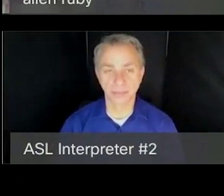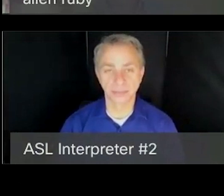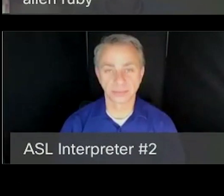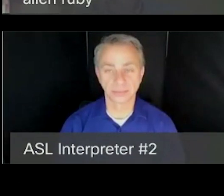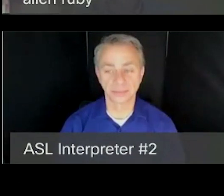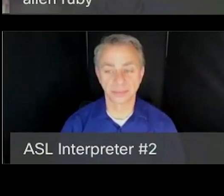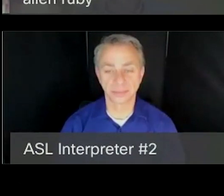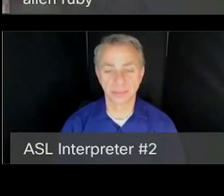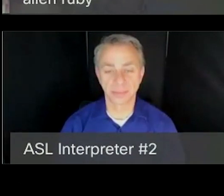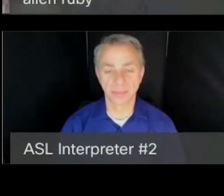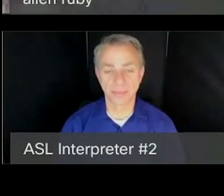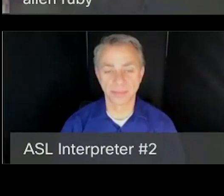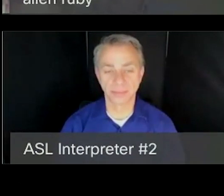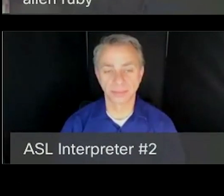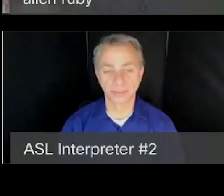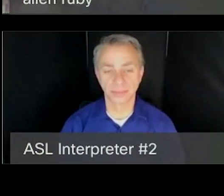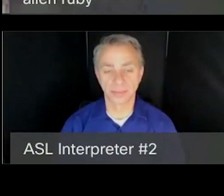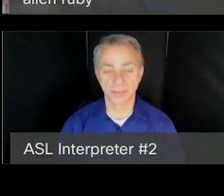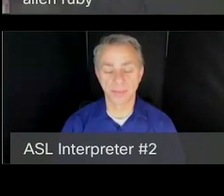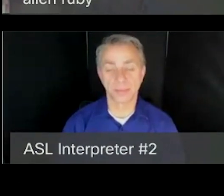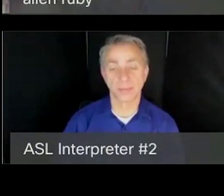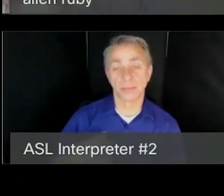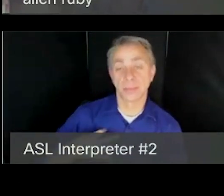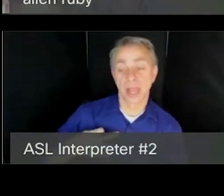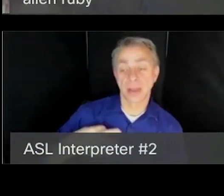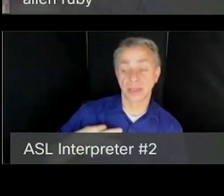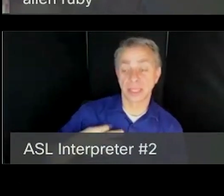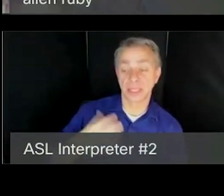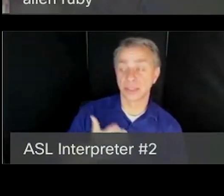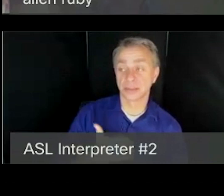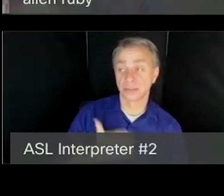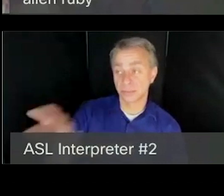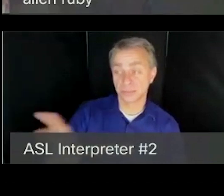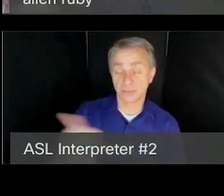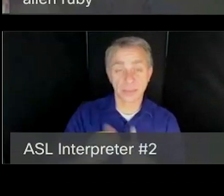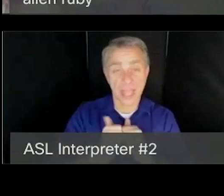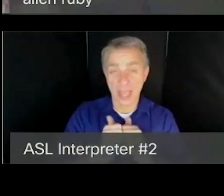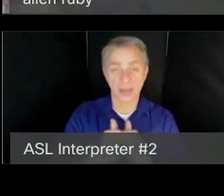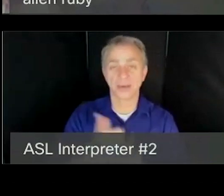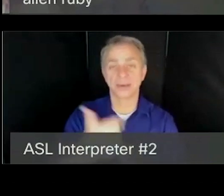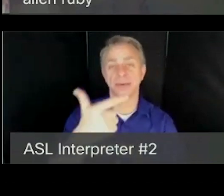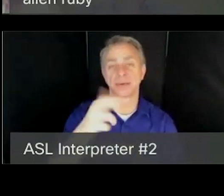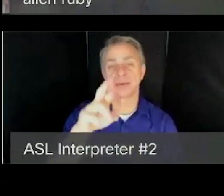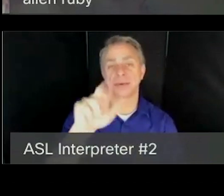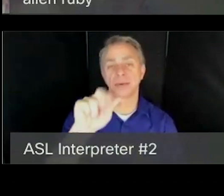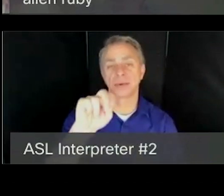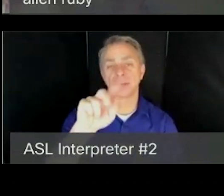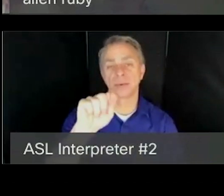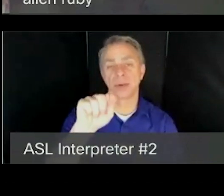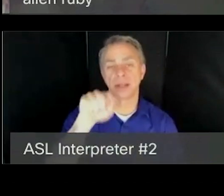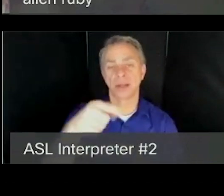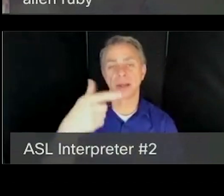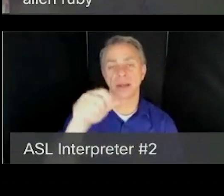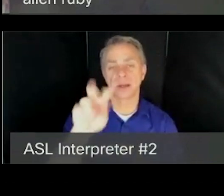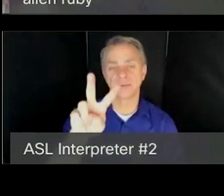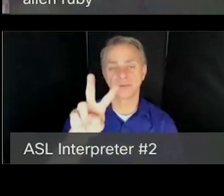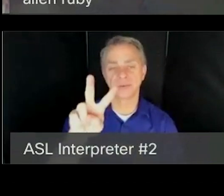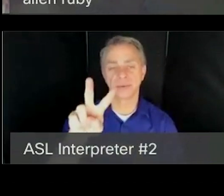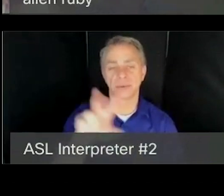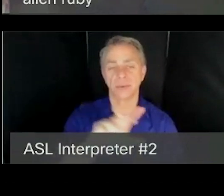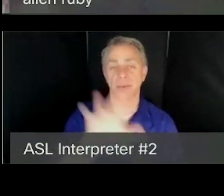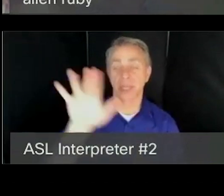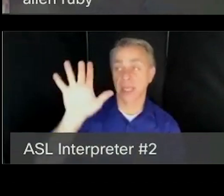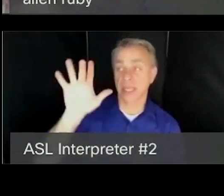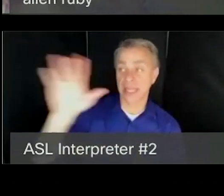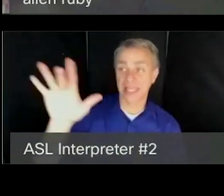All applications are submitted through grants.gov, and there are application packages already there waiting for you if you want to